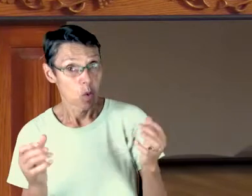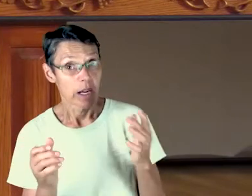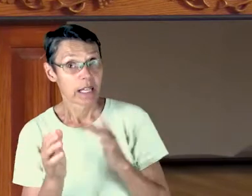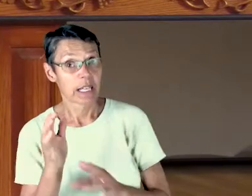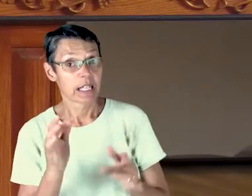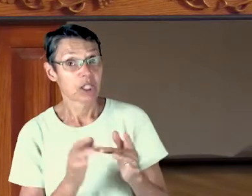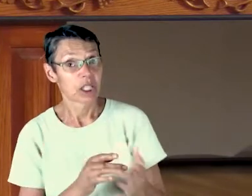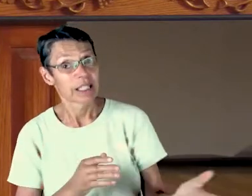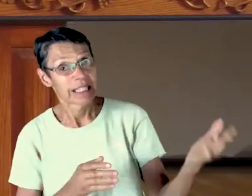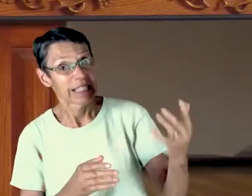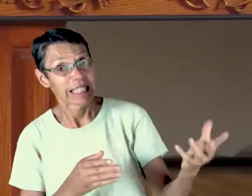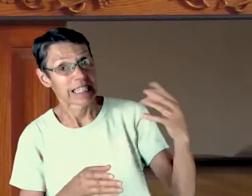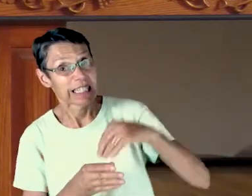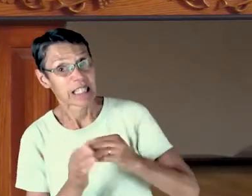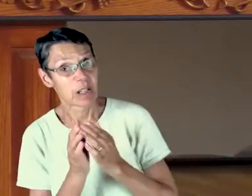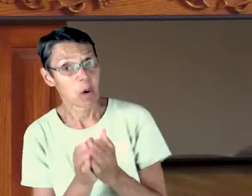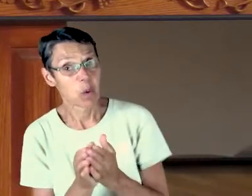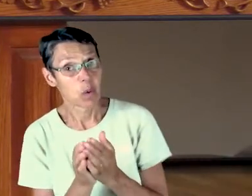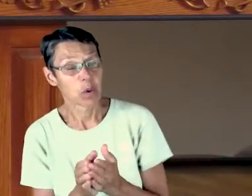the storm.